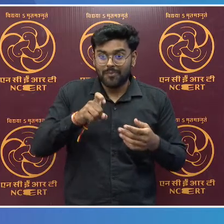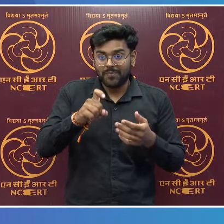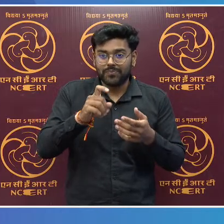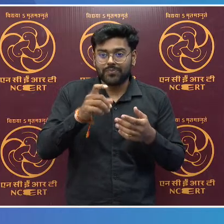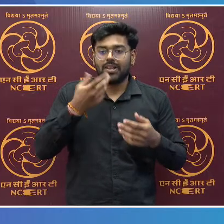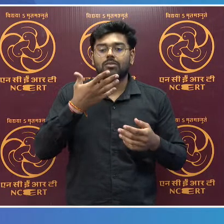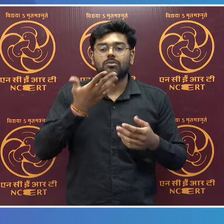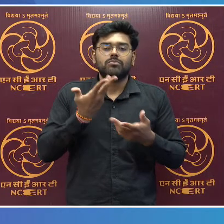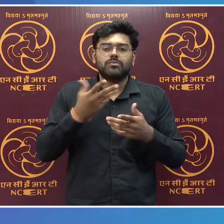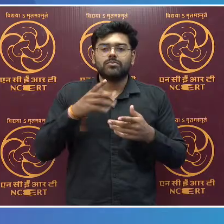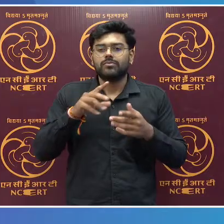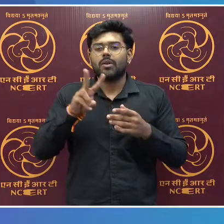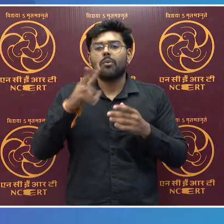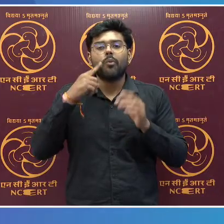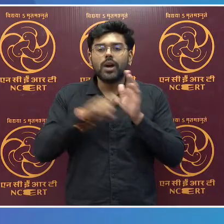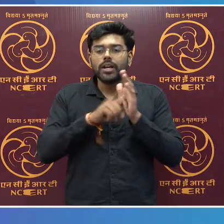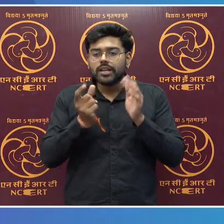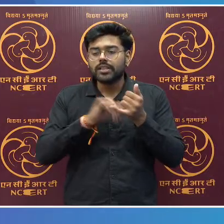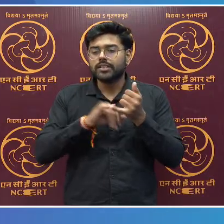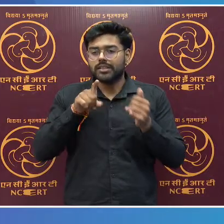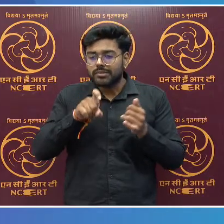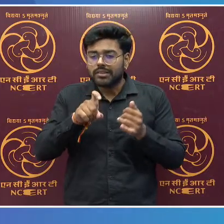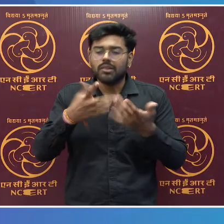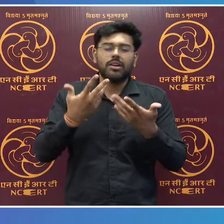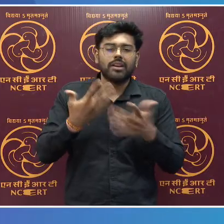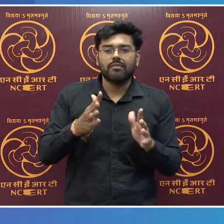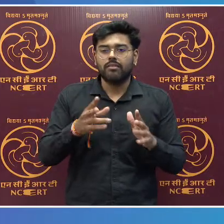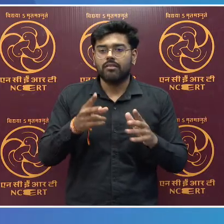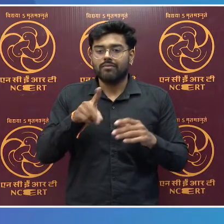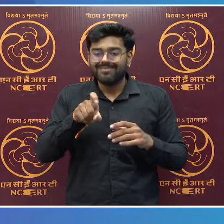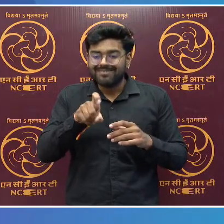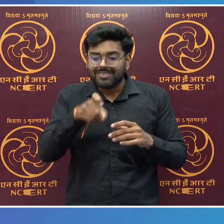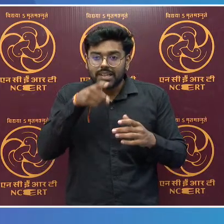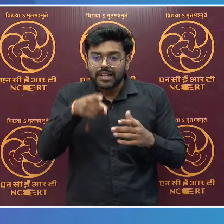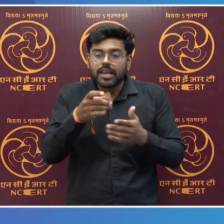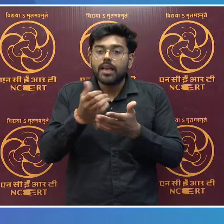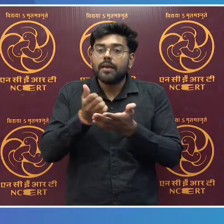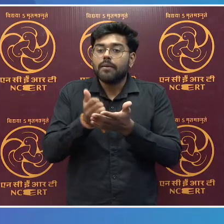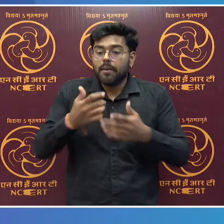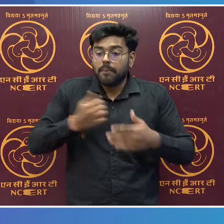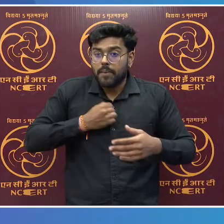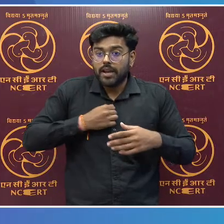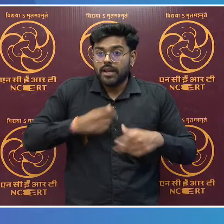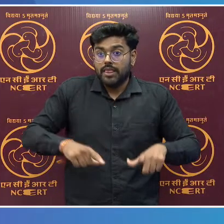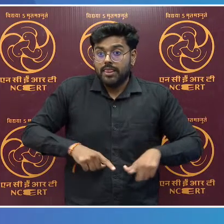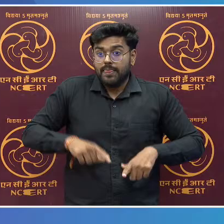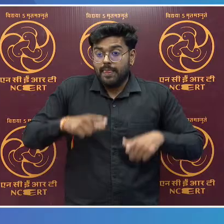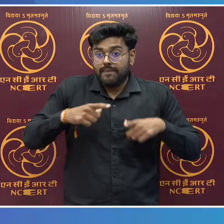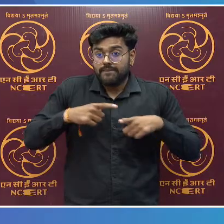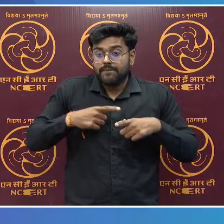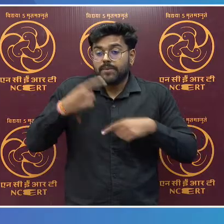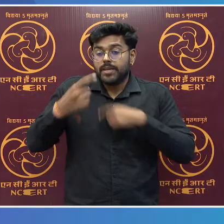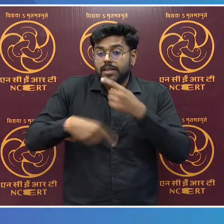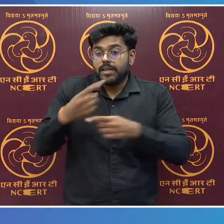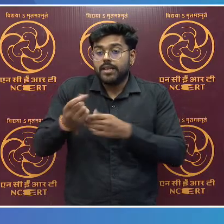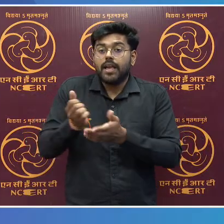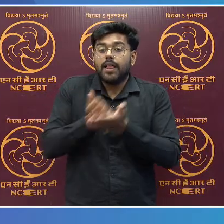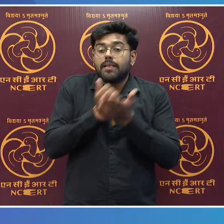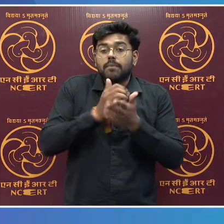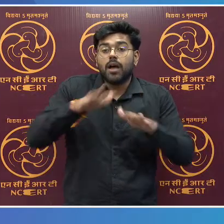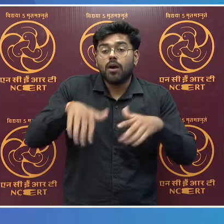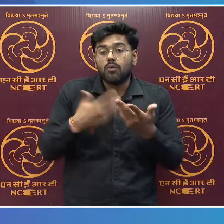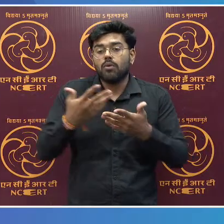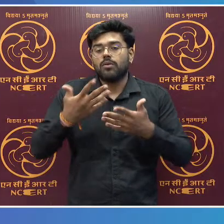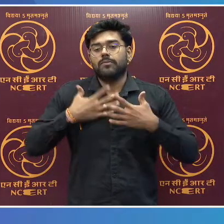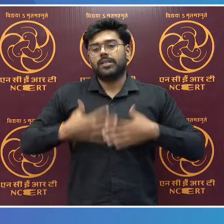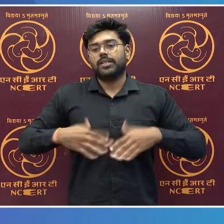that how they are helping us in doing day-to-day activities or also in maintaining